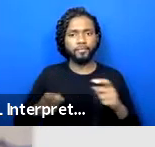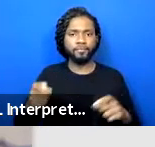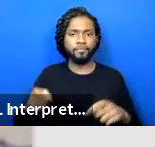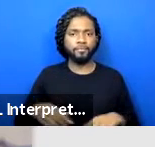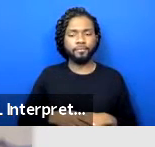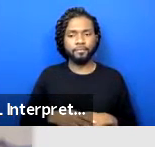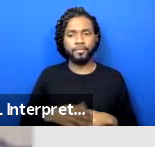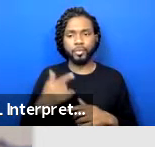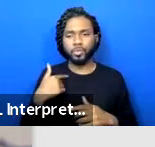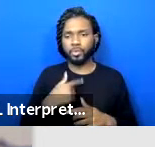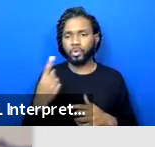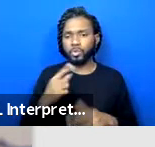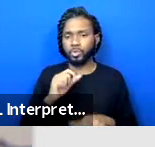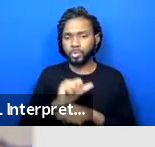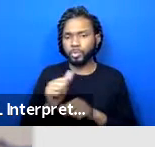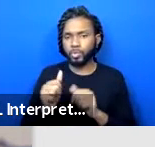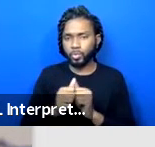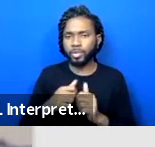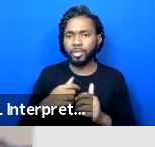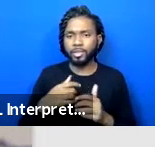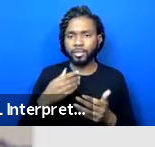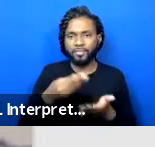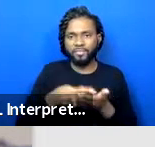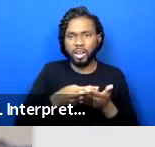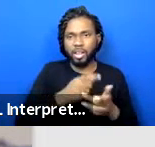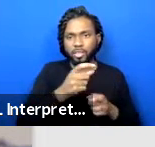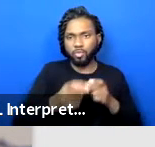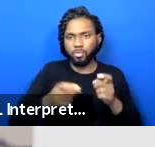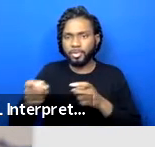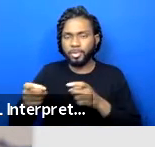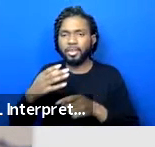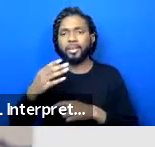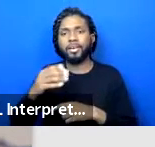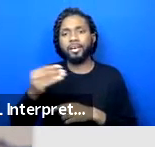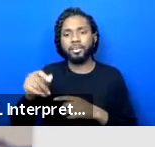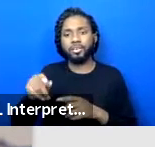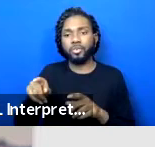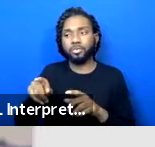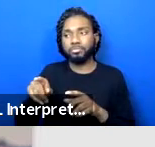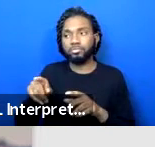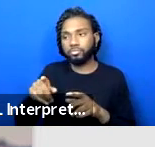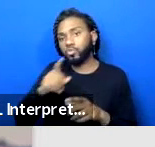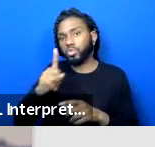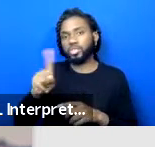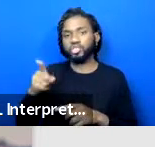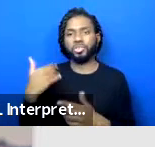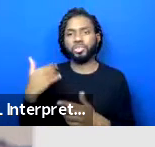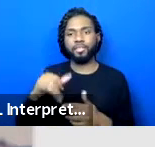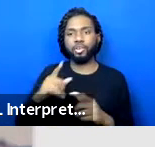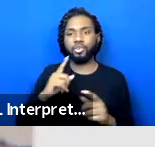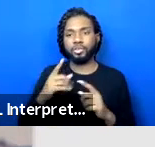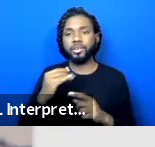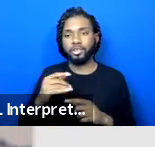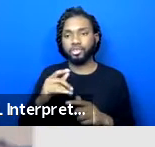And we are always working with philanthropy and others to have those conversations and really help